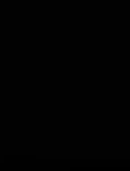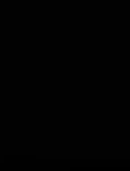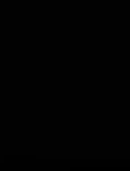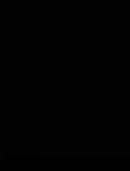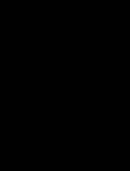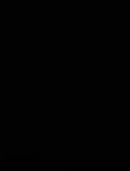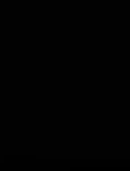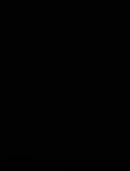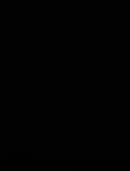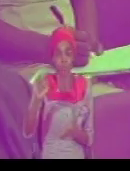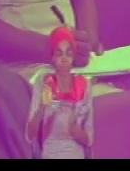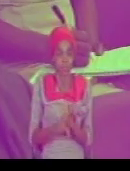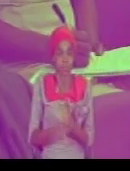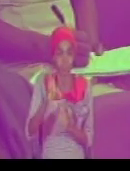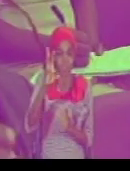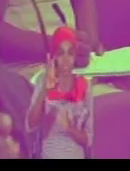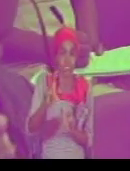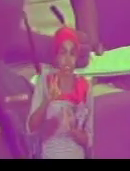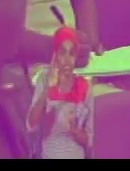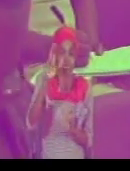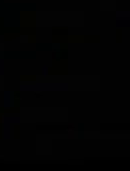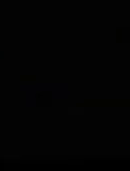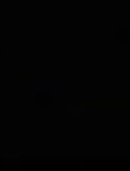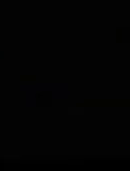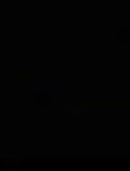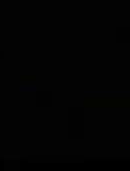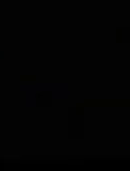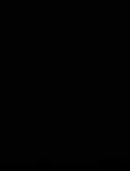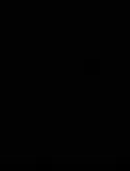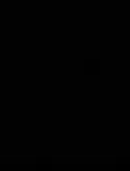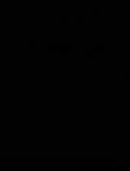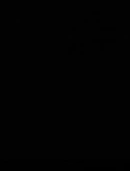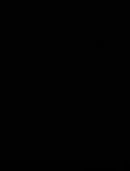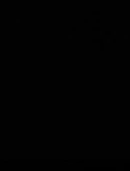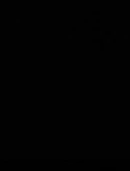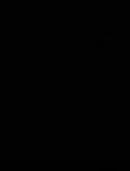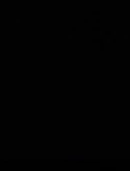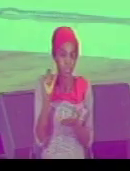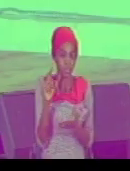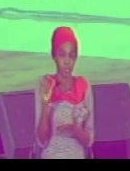62, 11. Psalm 62.